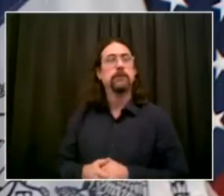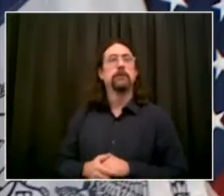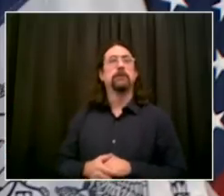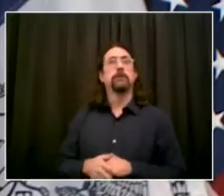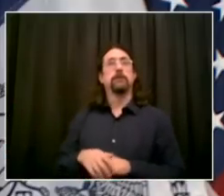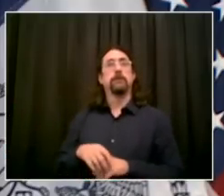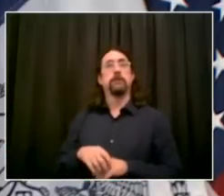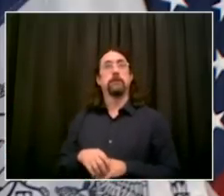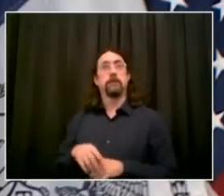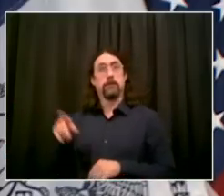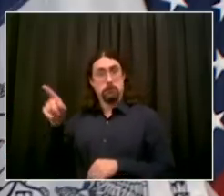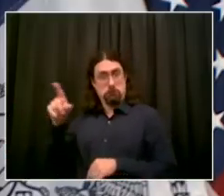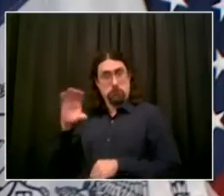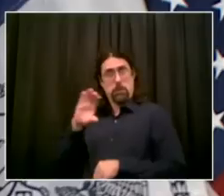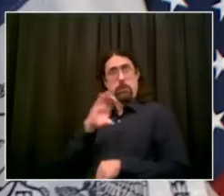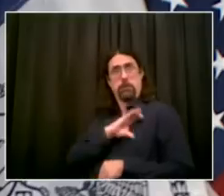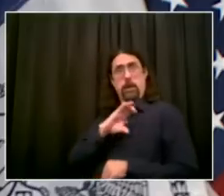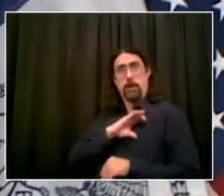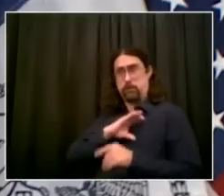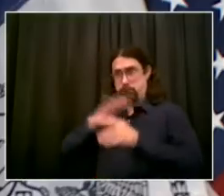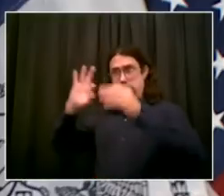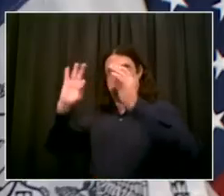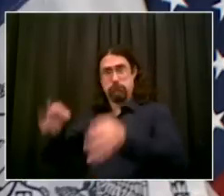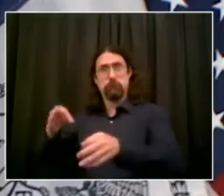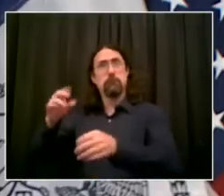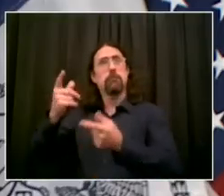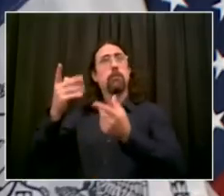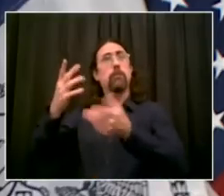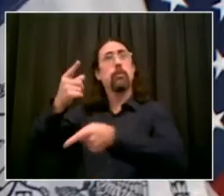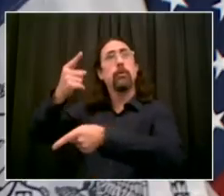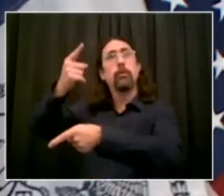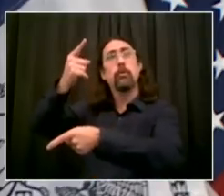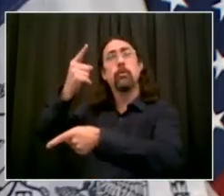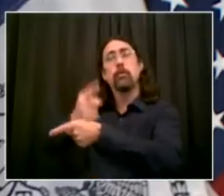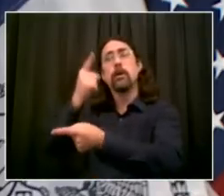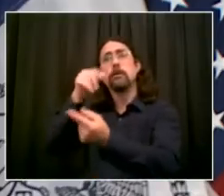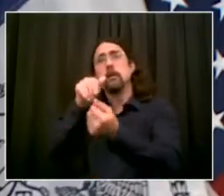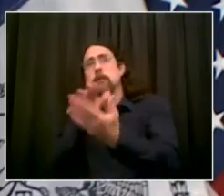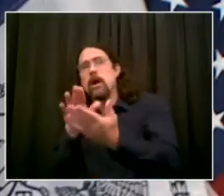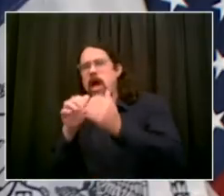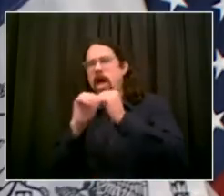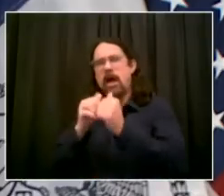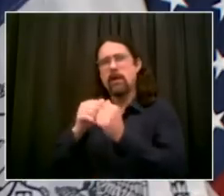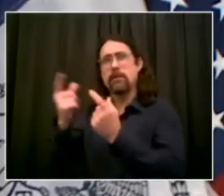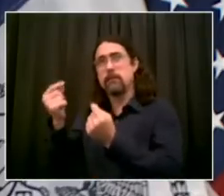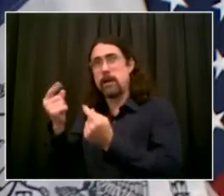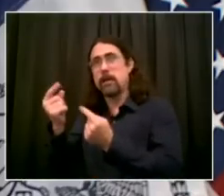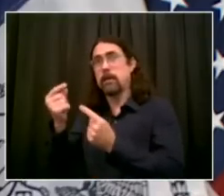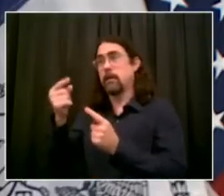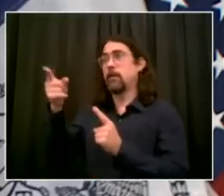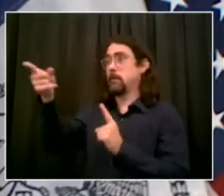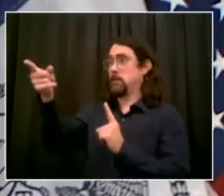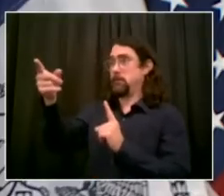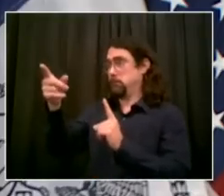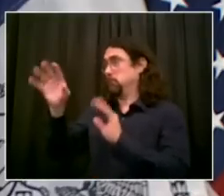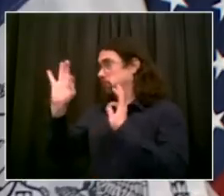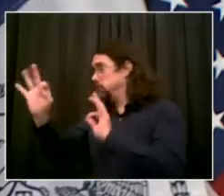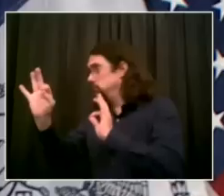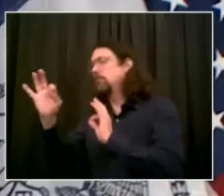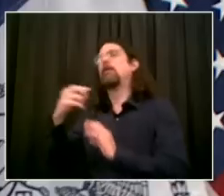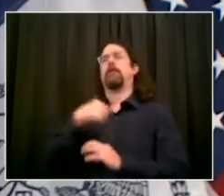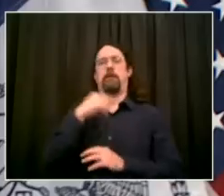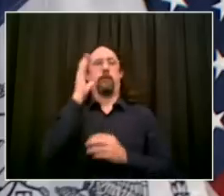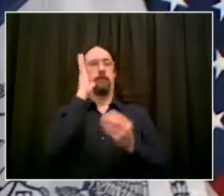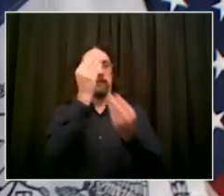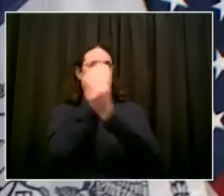from Hamodia, and these are our last two questions. Good morning, Mr. Mayor. I'd just like to ask you about the